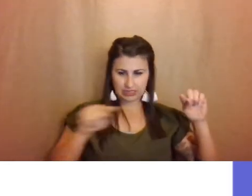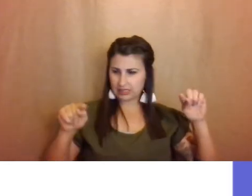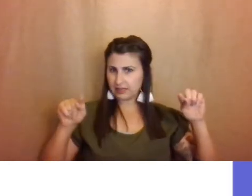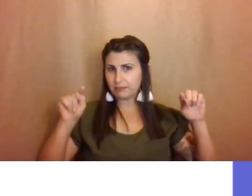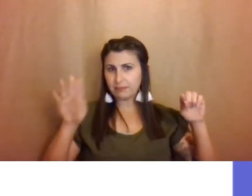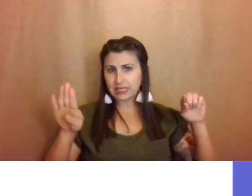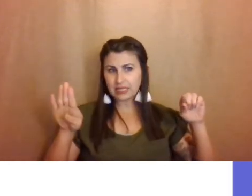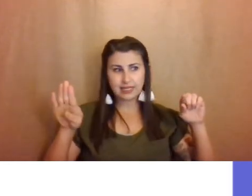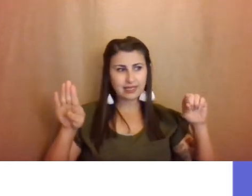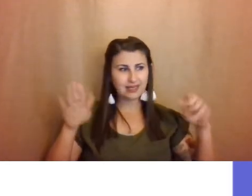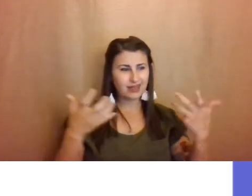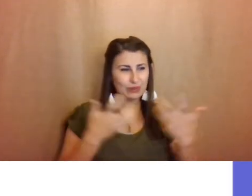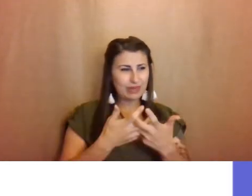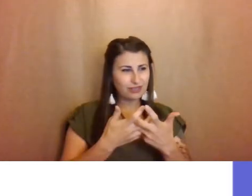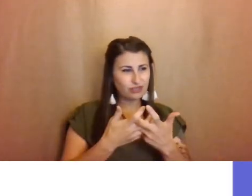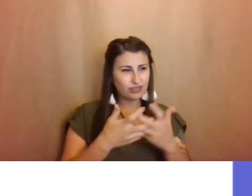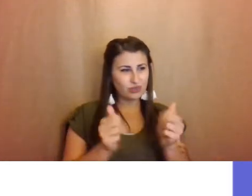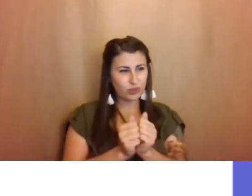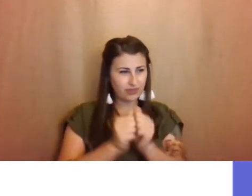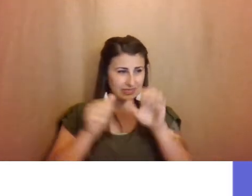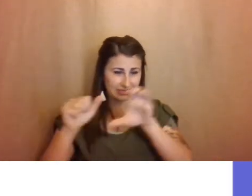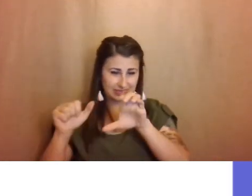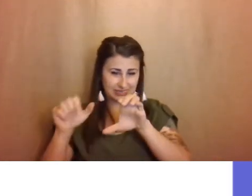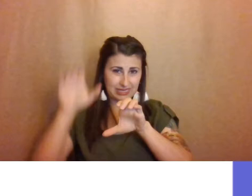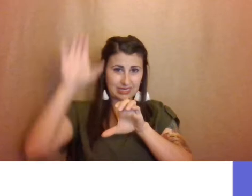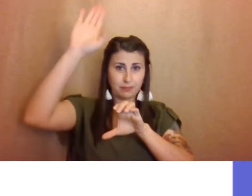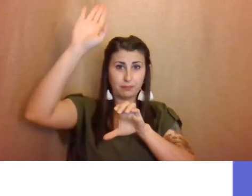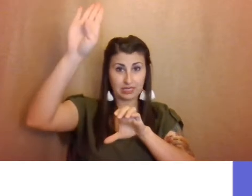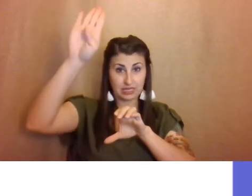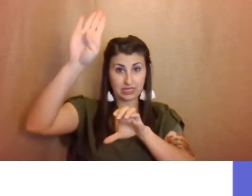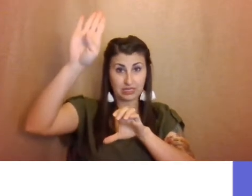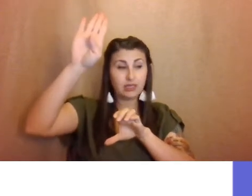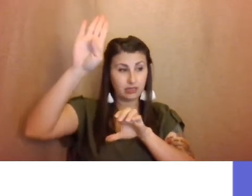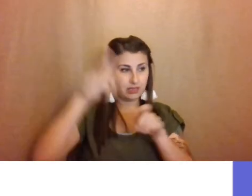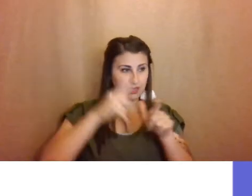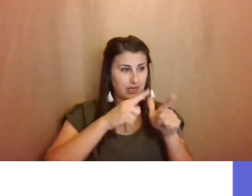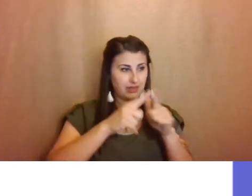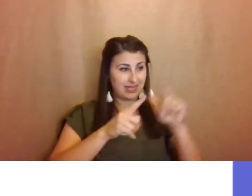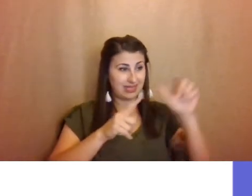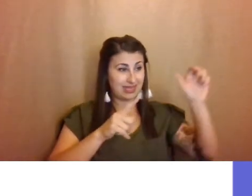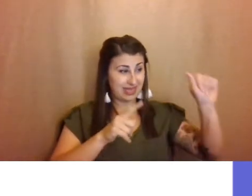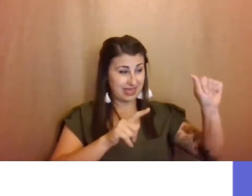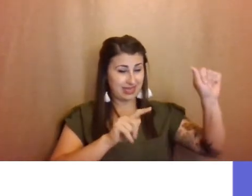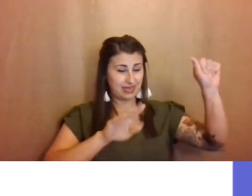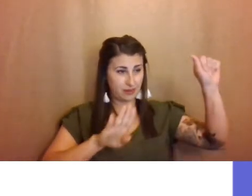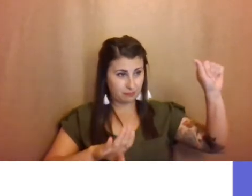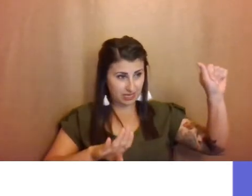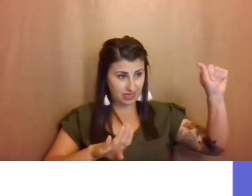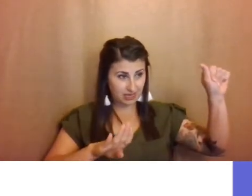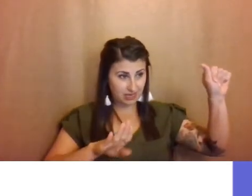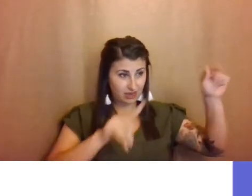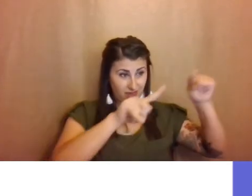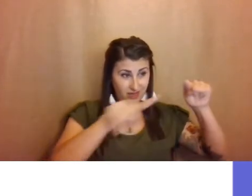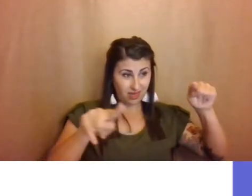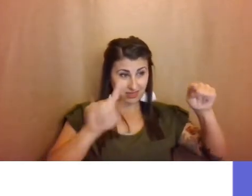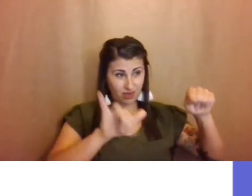so C and B go correlate to this one, and then A and B